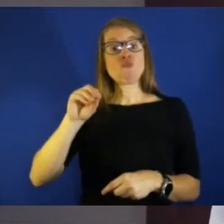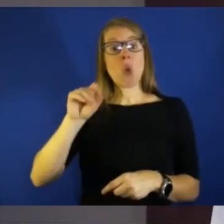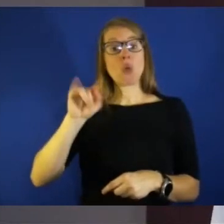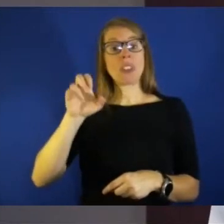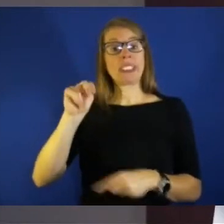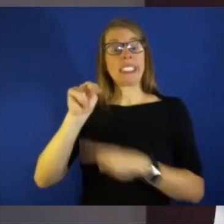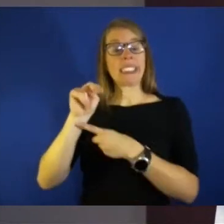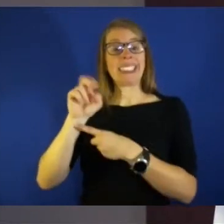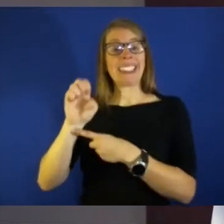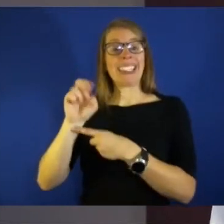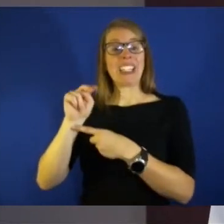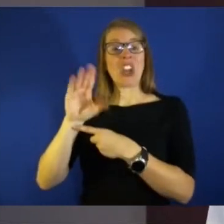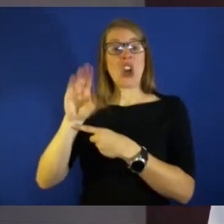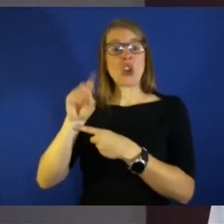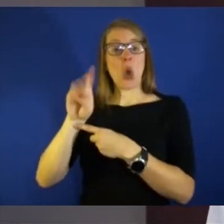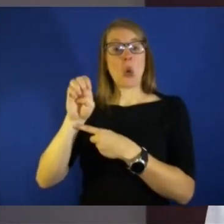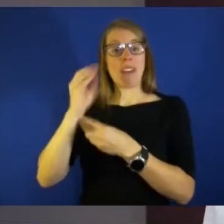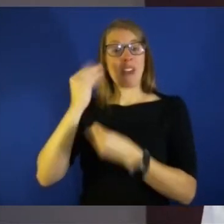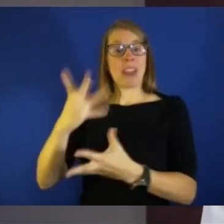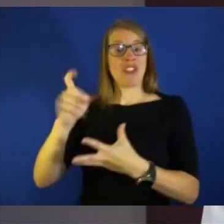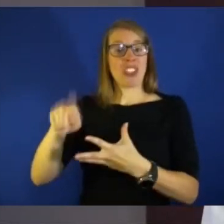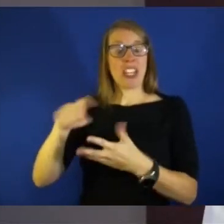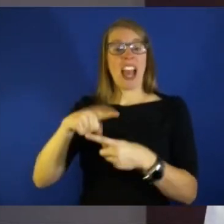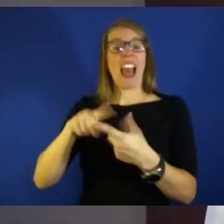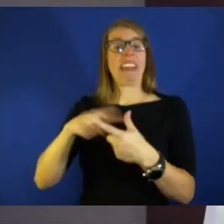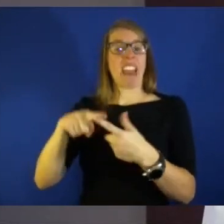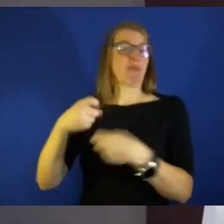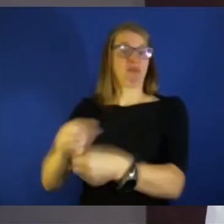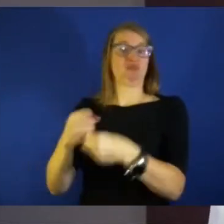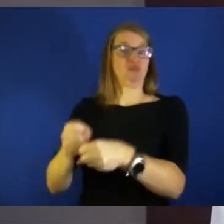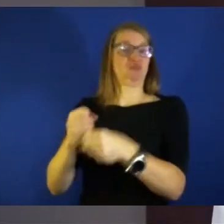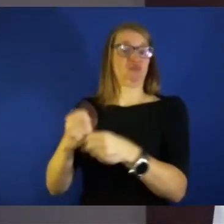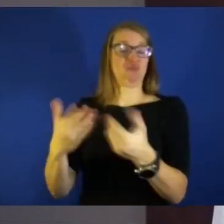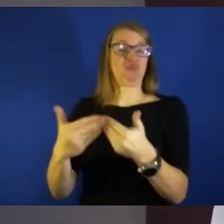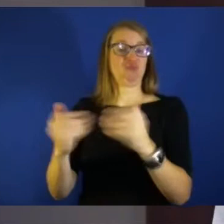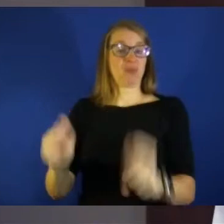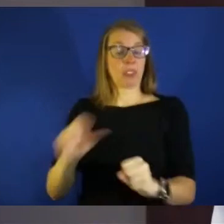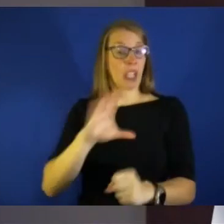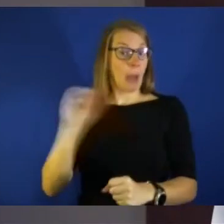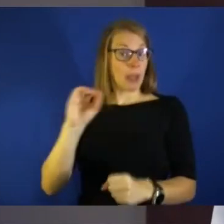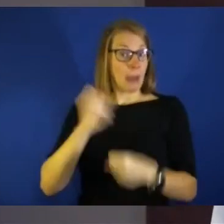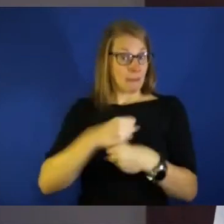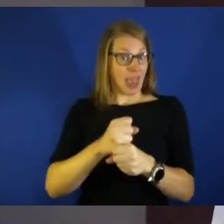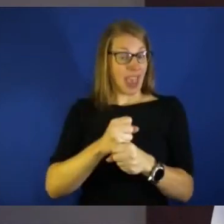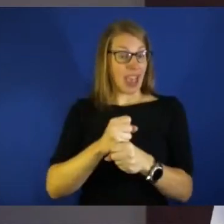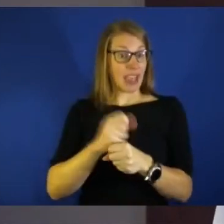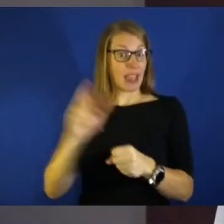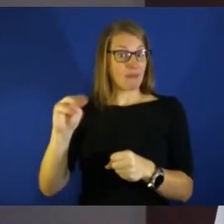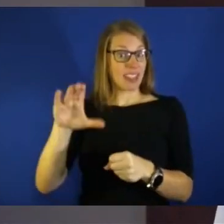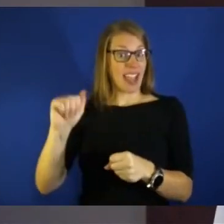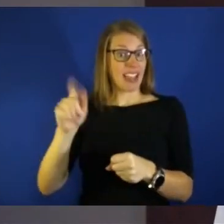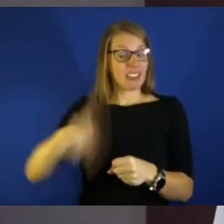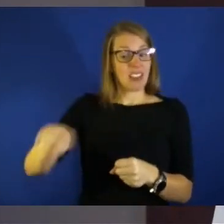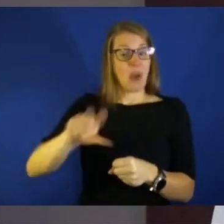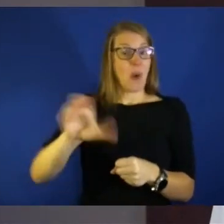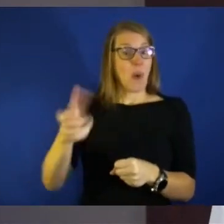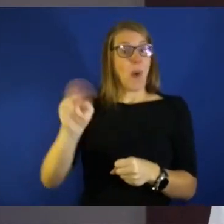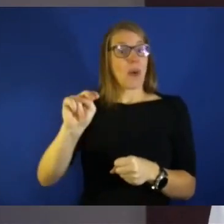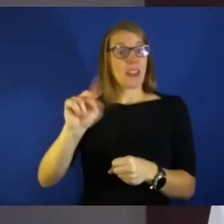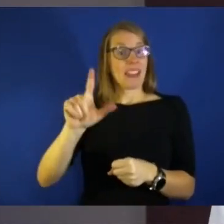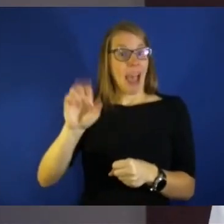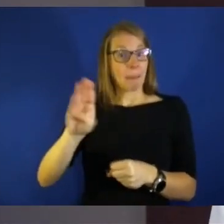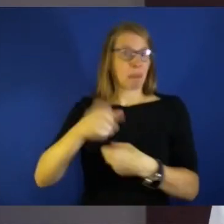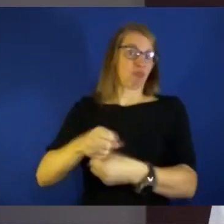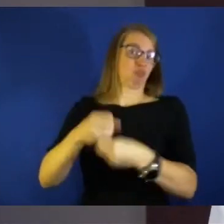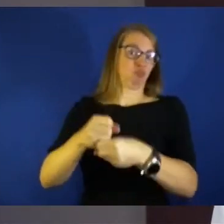need, and then they can make that antibody. So it's, the companies that make these have their own labs that do that essentially. But